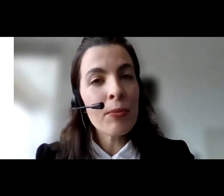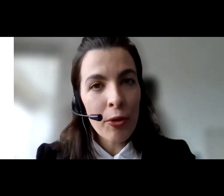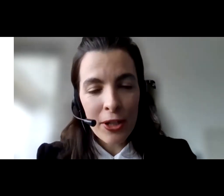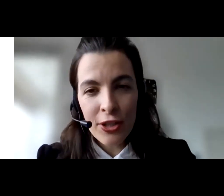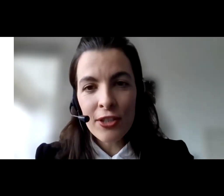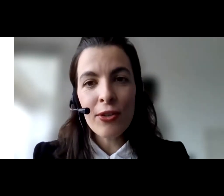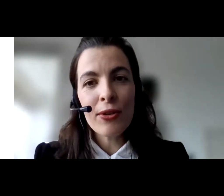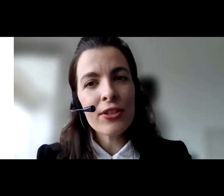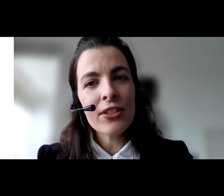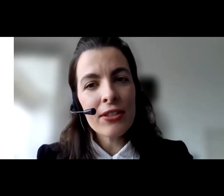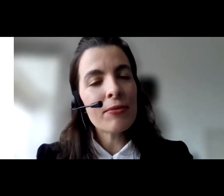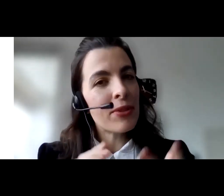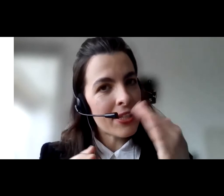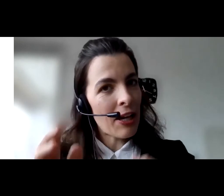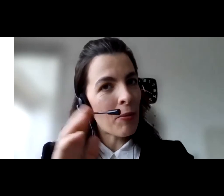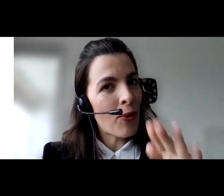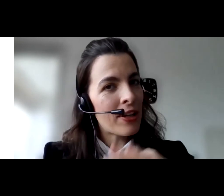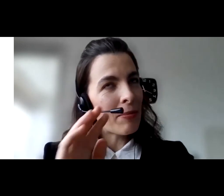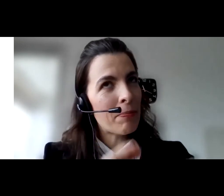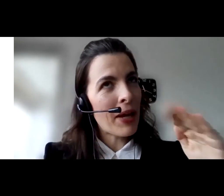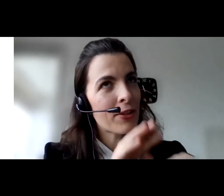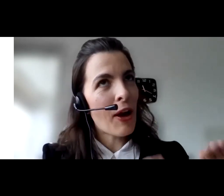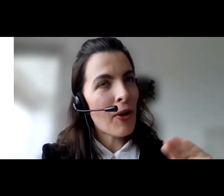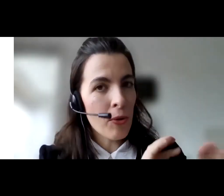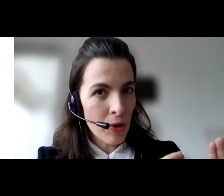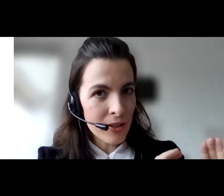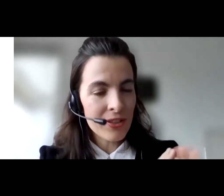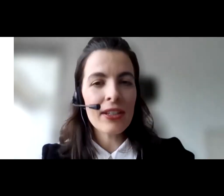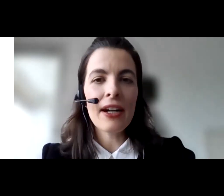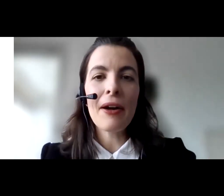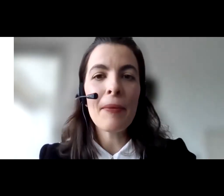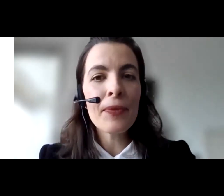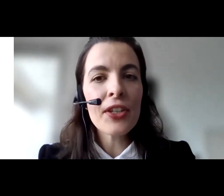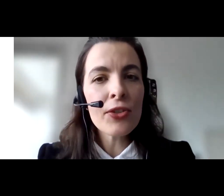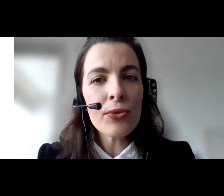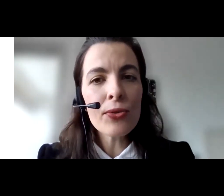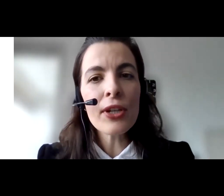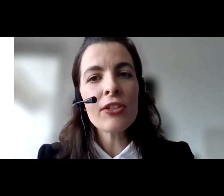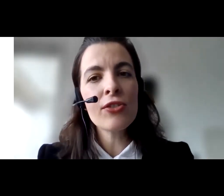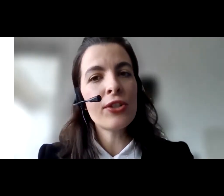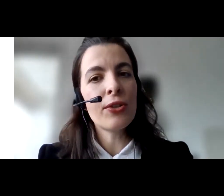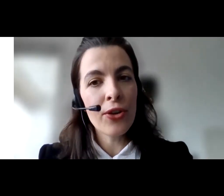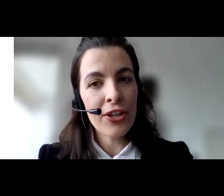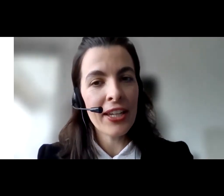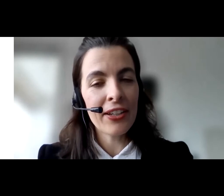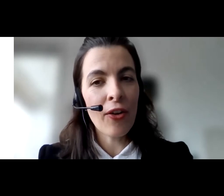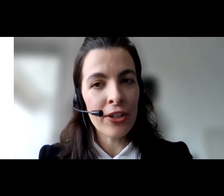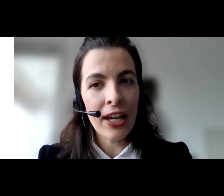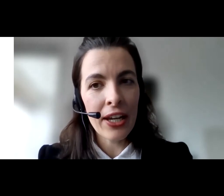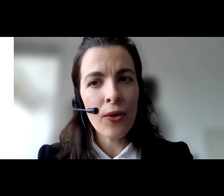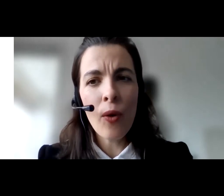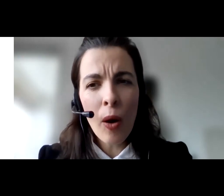I have some more questions. So it's now more a little bit back to our course. Did you enjoy